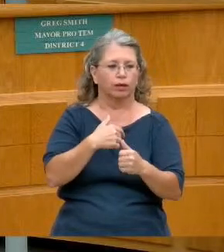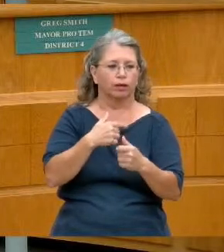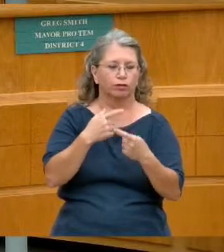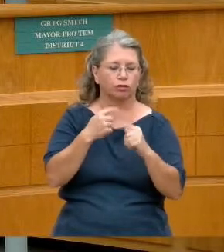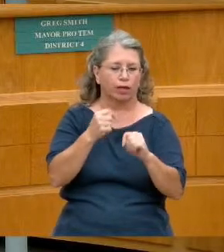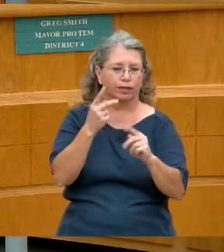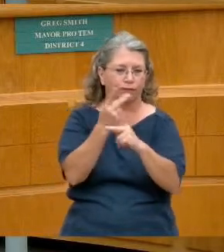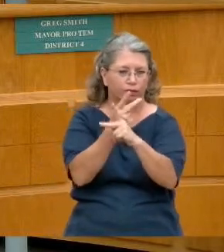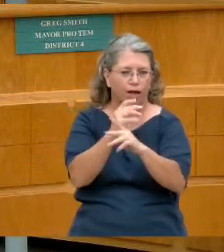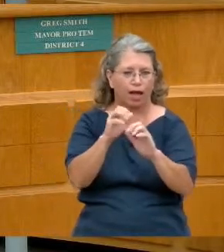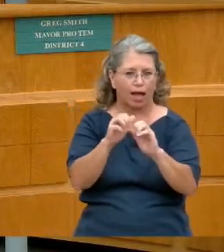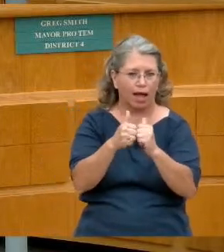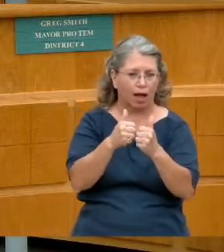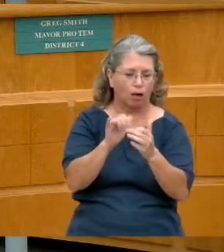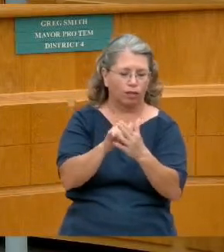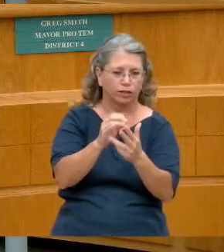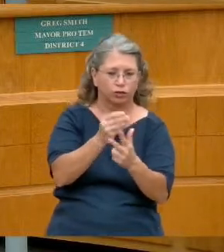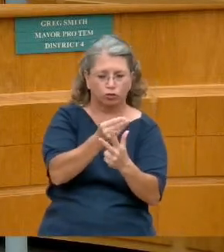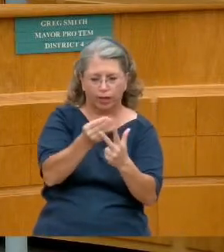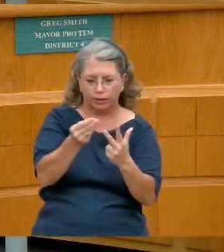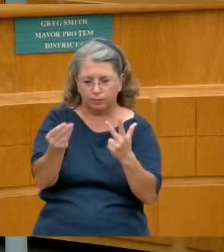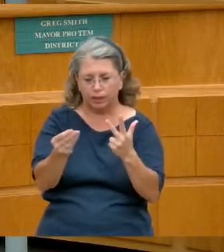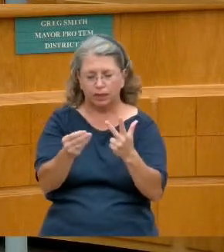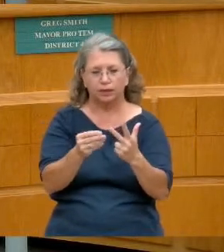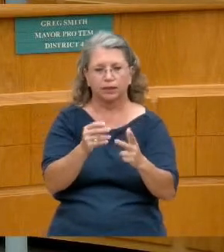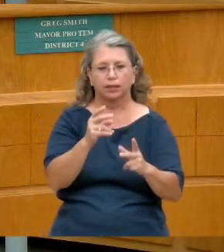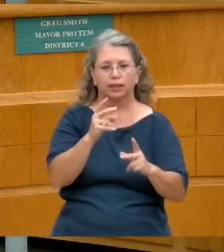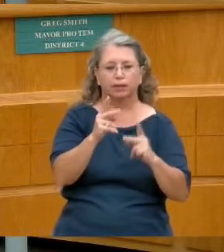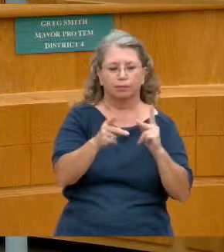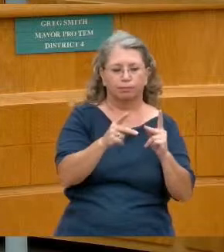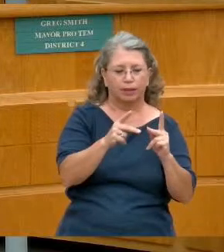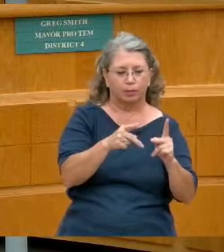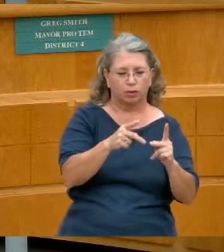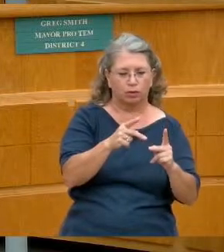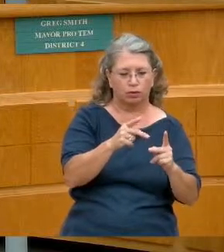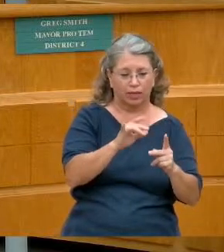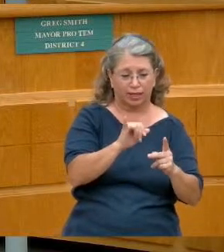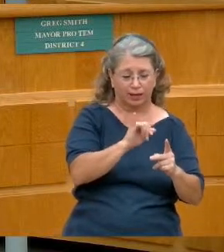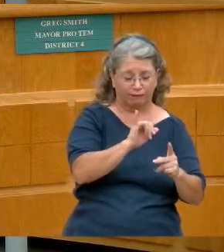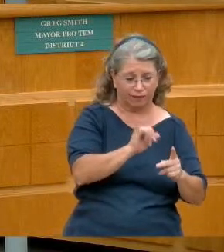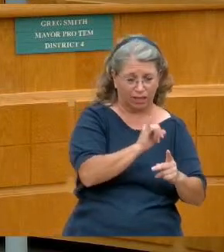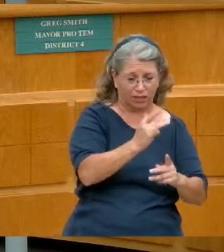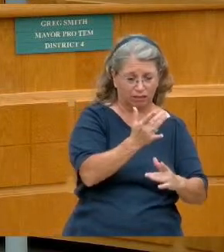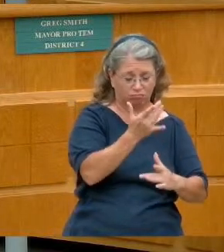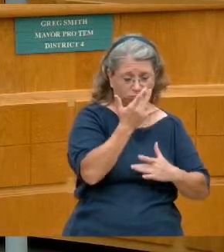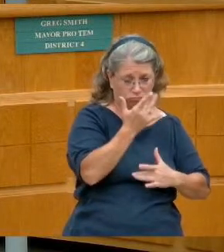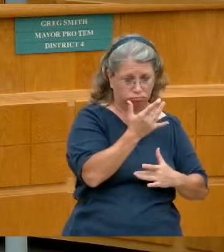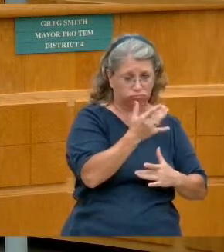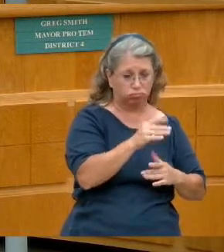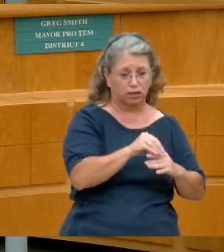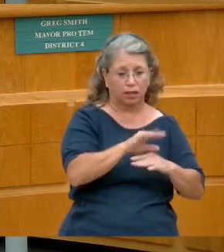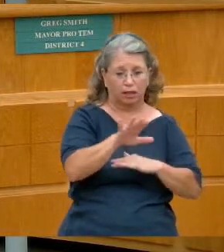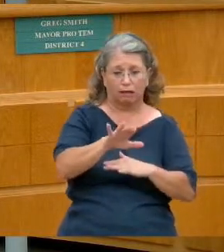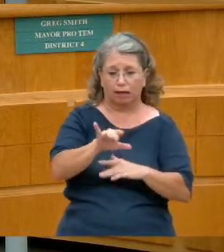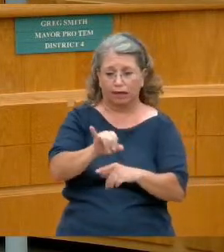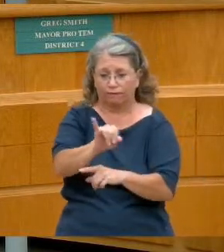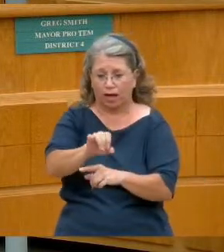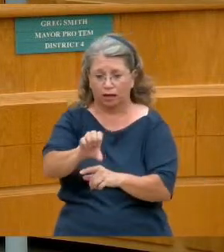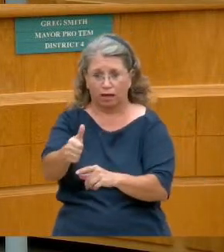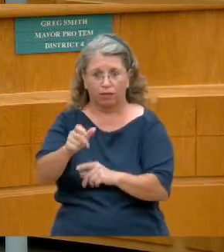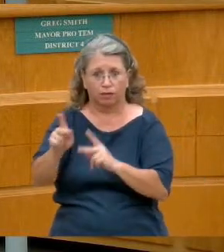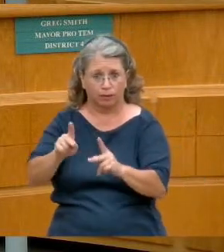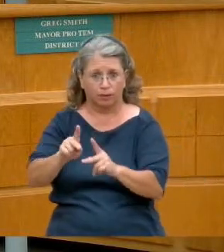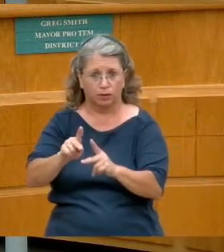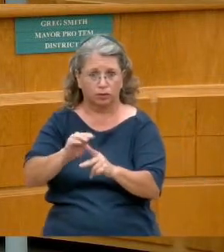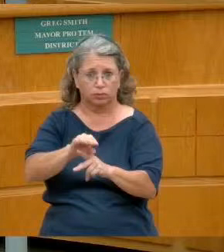and estimating transmission rate, people getting infected, people infecting other people. people going to the hospital, and people